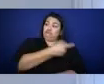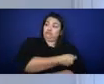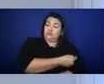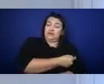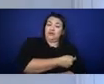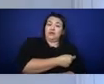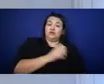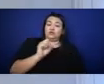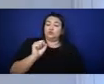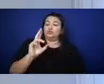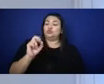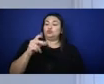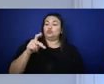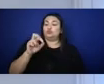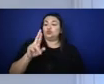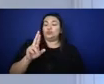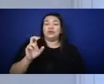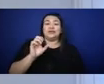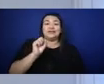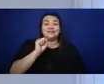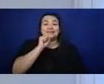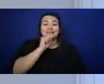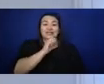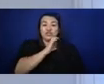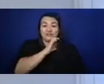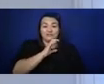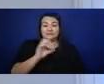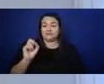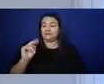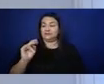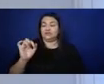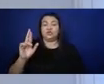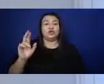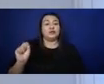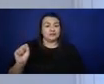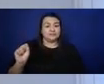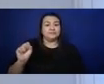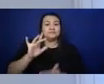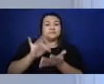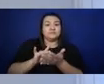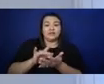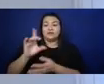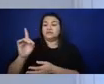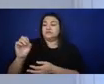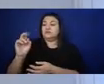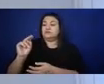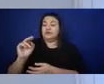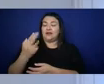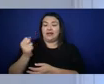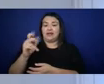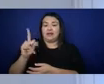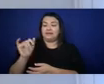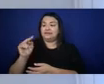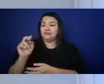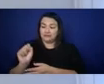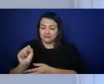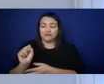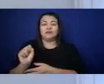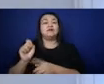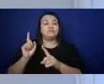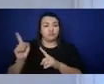over at the George Perry location. If he did get it at the super senior location on Don